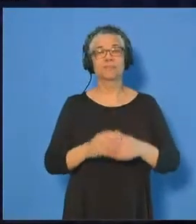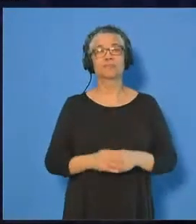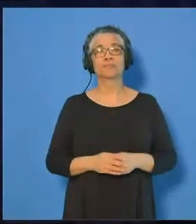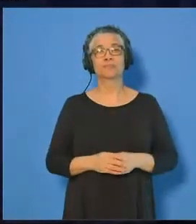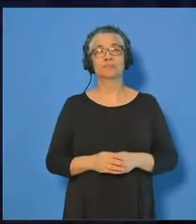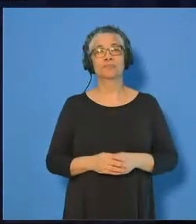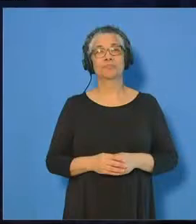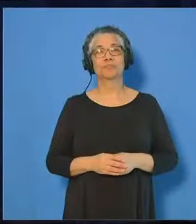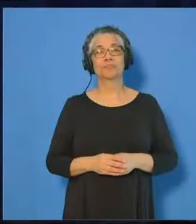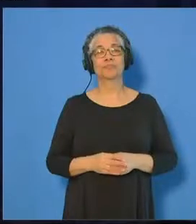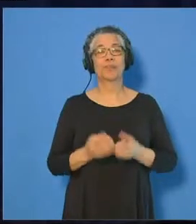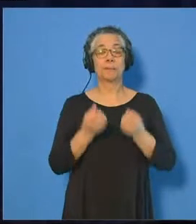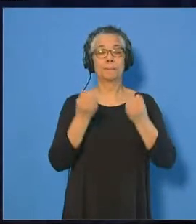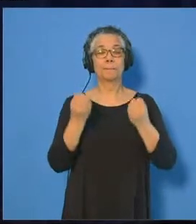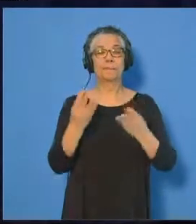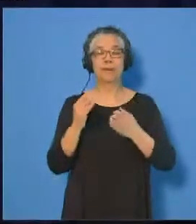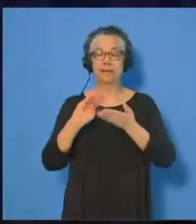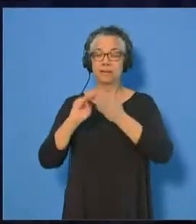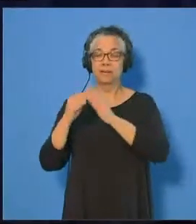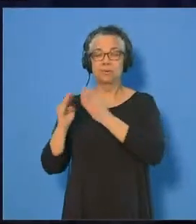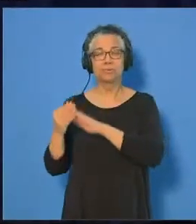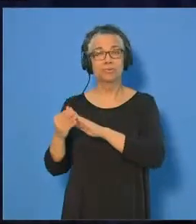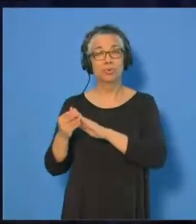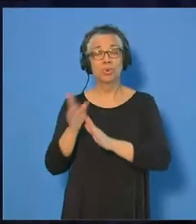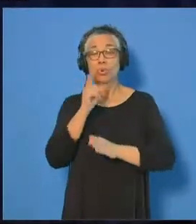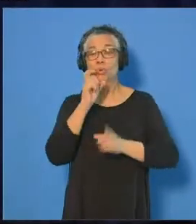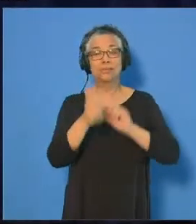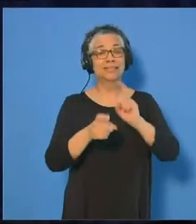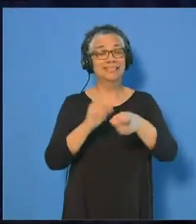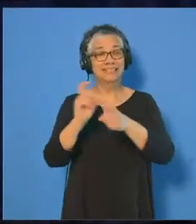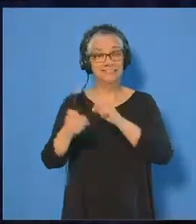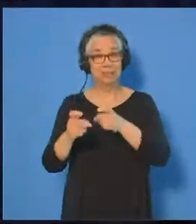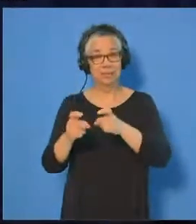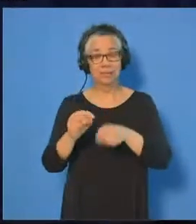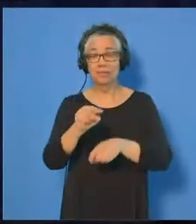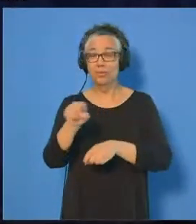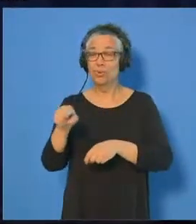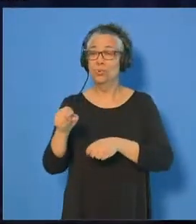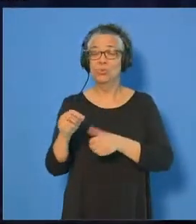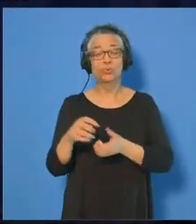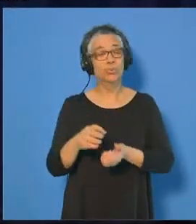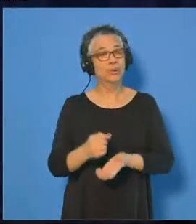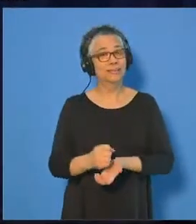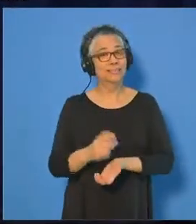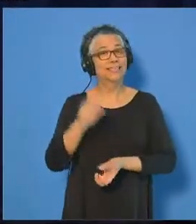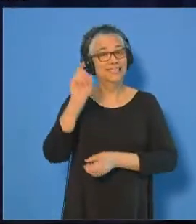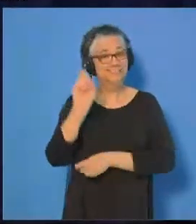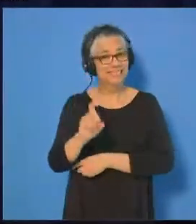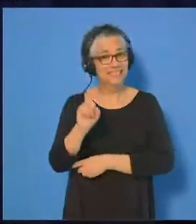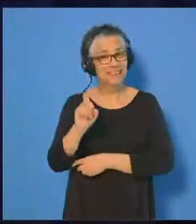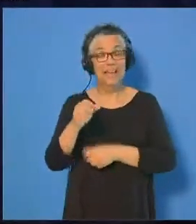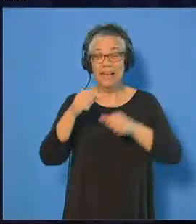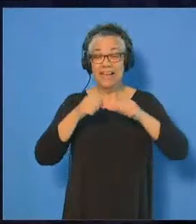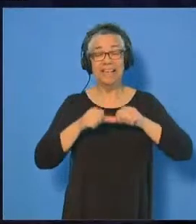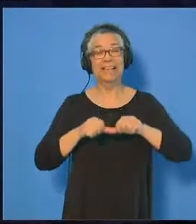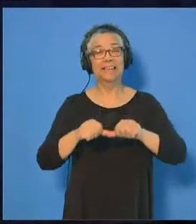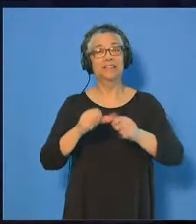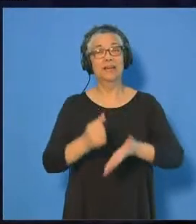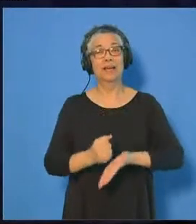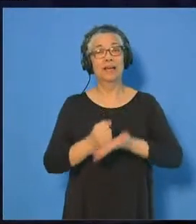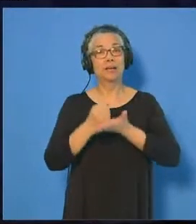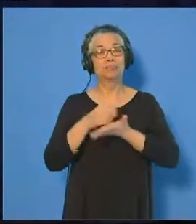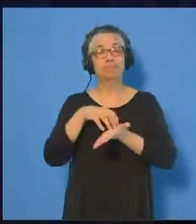There are many in the community who have donated to those who are in need, and there are those who continue to assist our